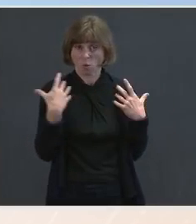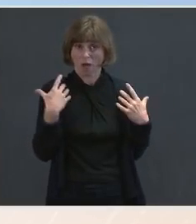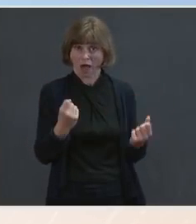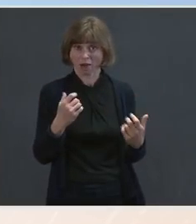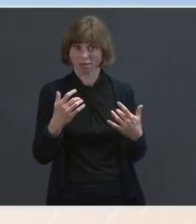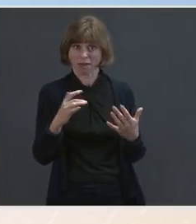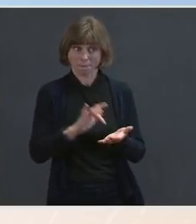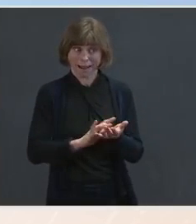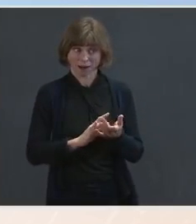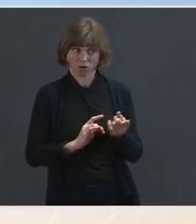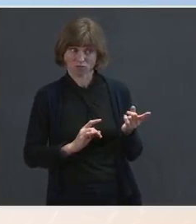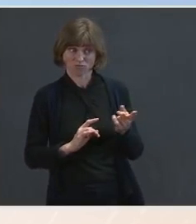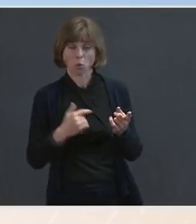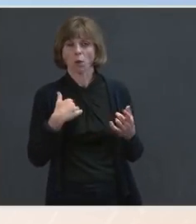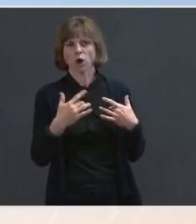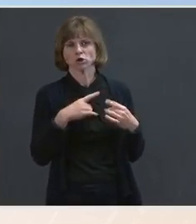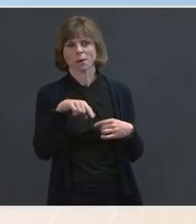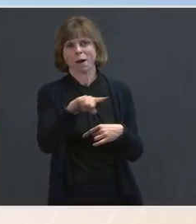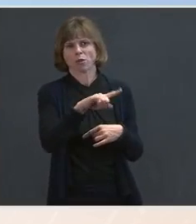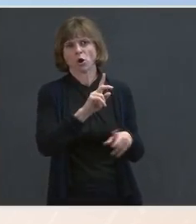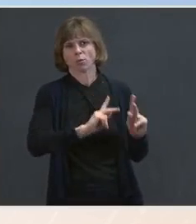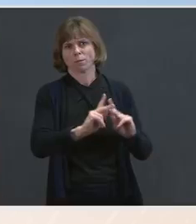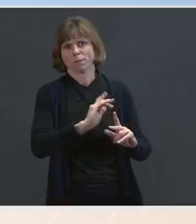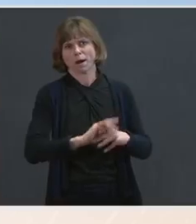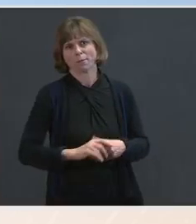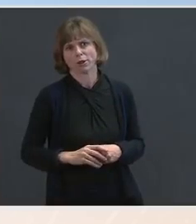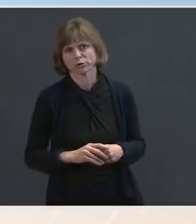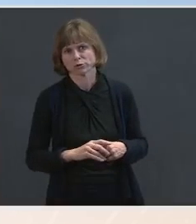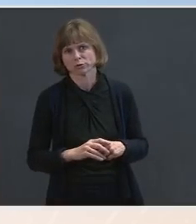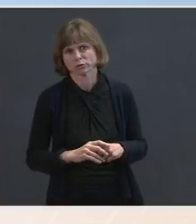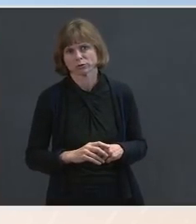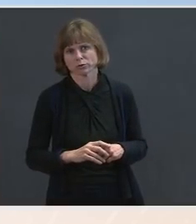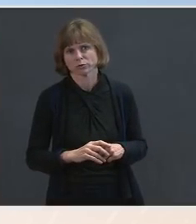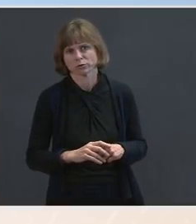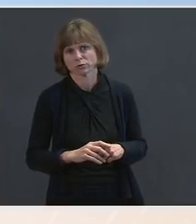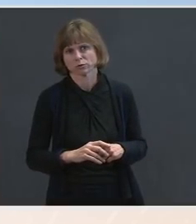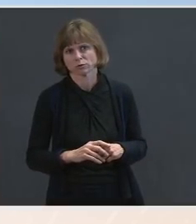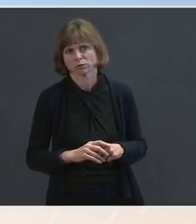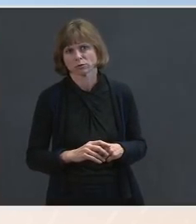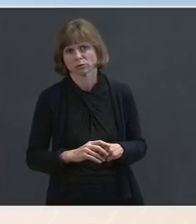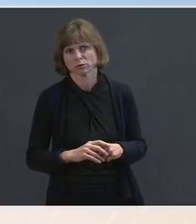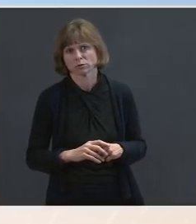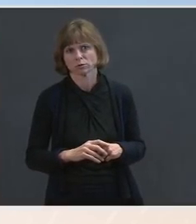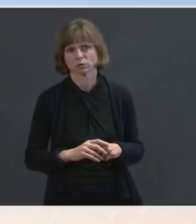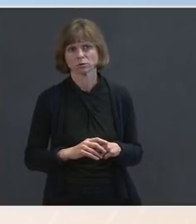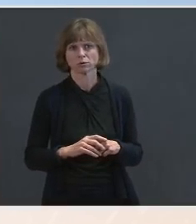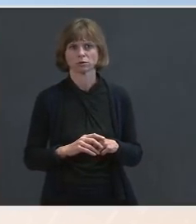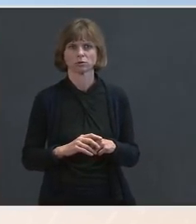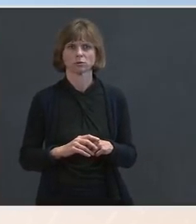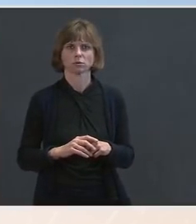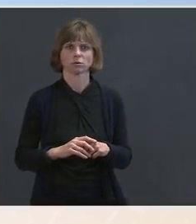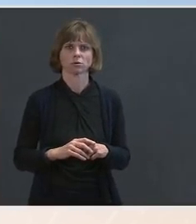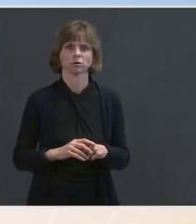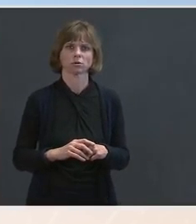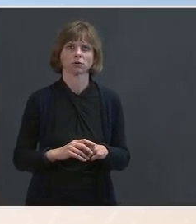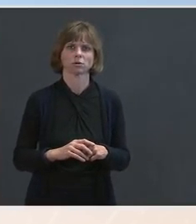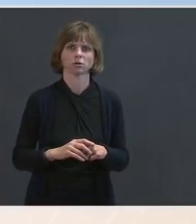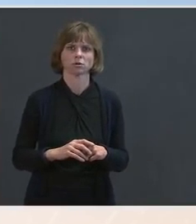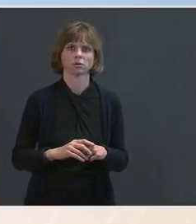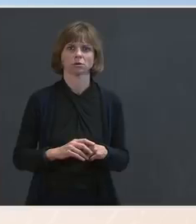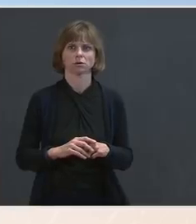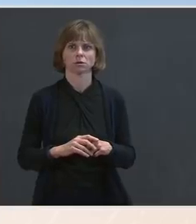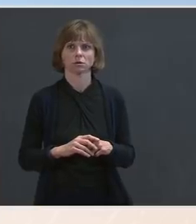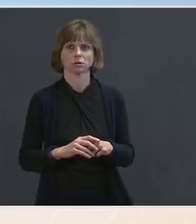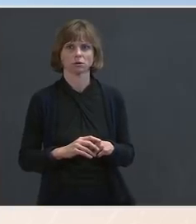about the impact on the population. In Europe, there are travel restrictions between European states. The United